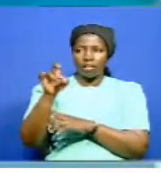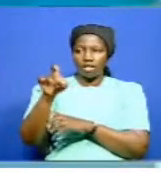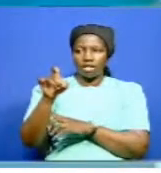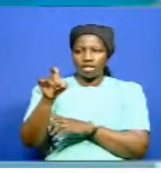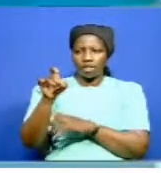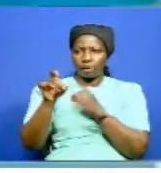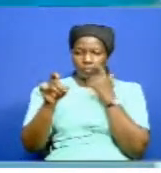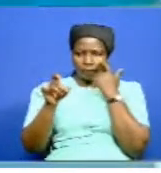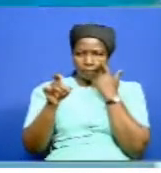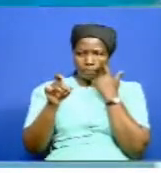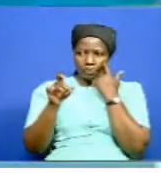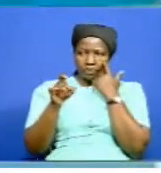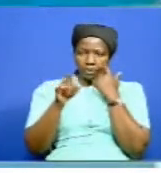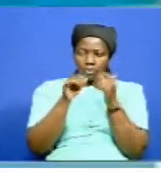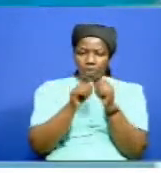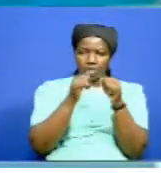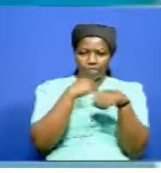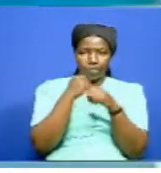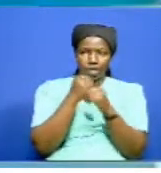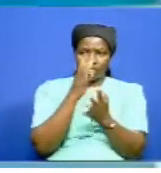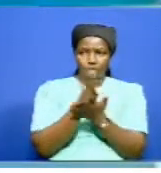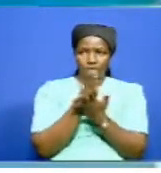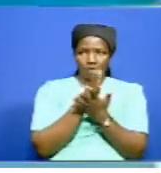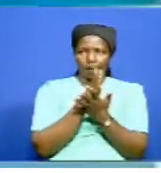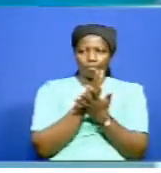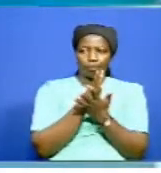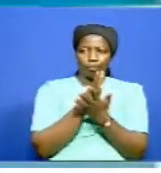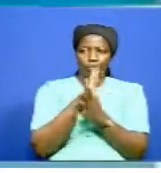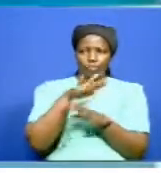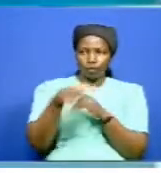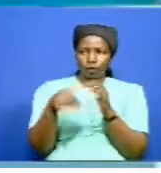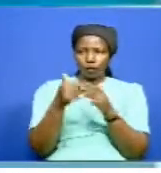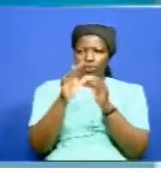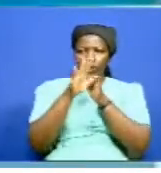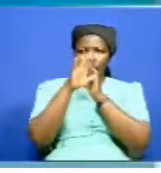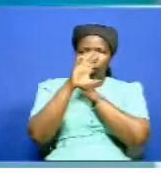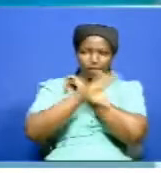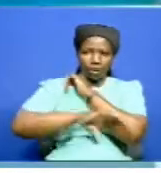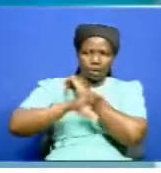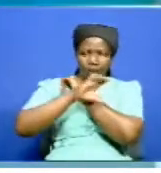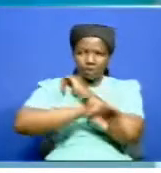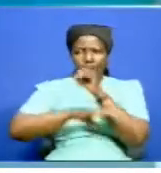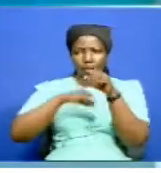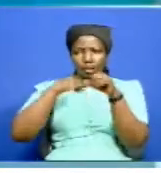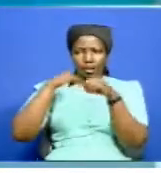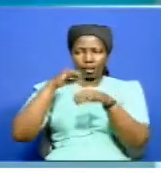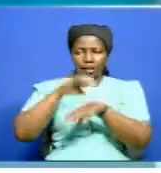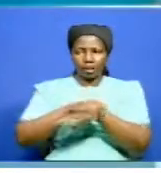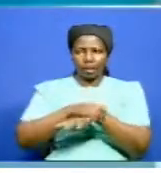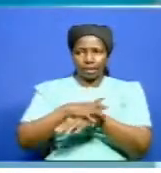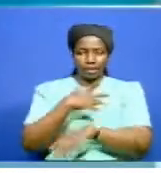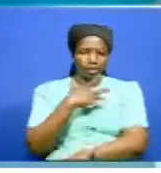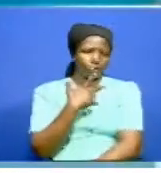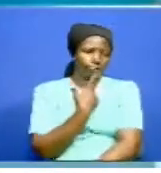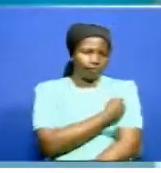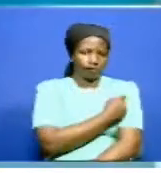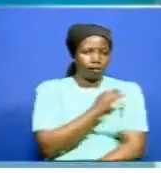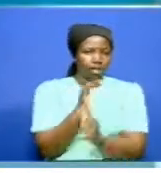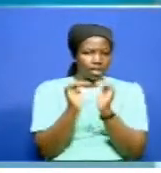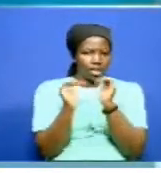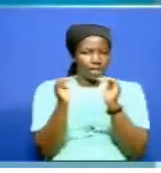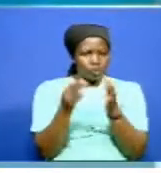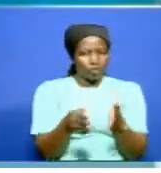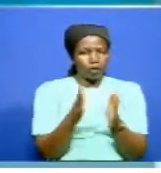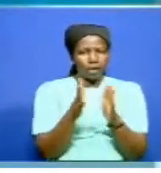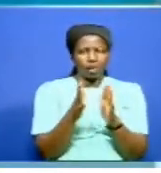COVAX facility, which ensures that all countries get the vaccine in an equitable manner